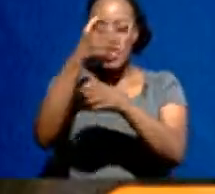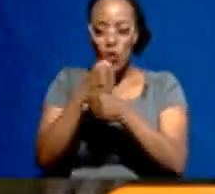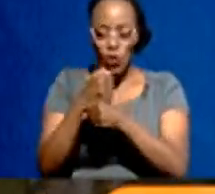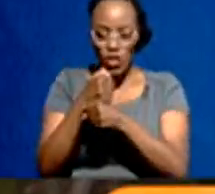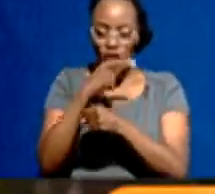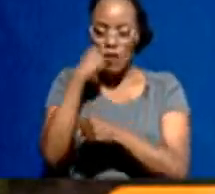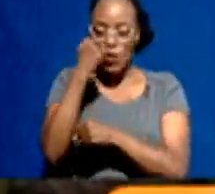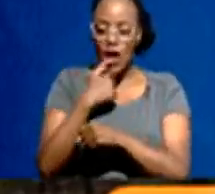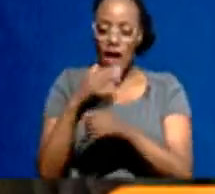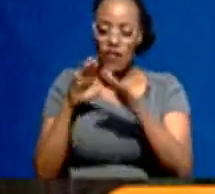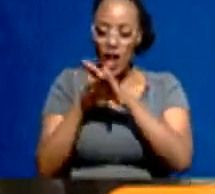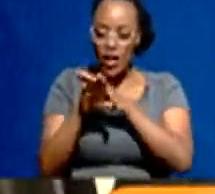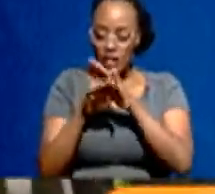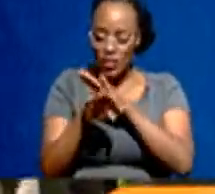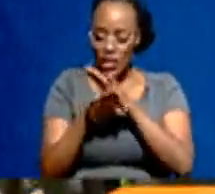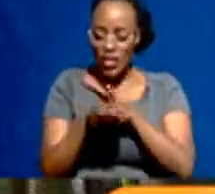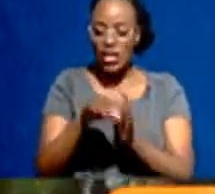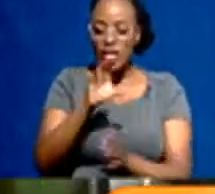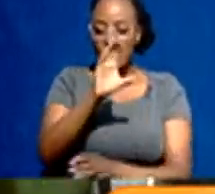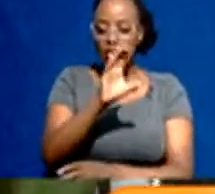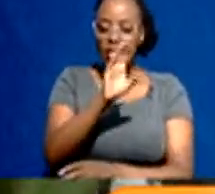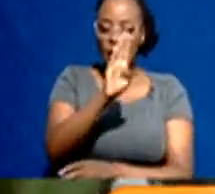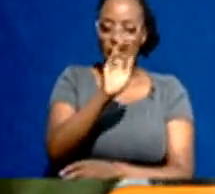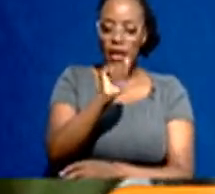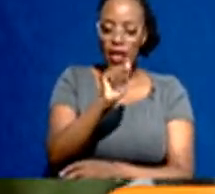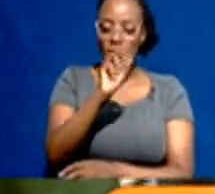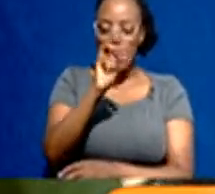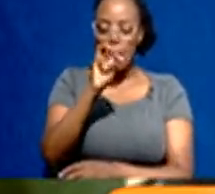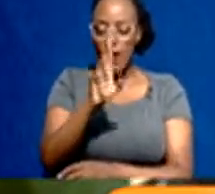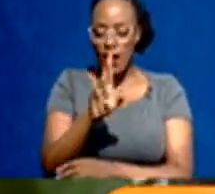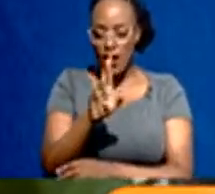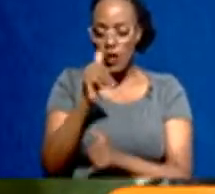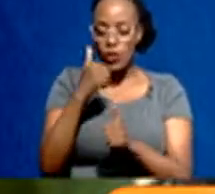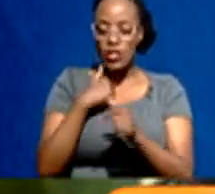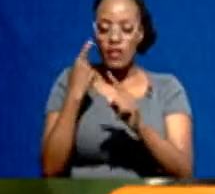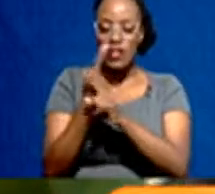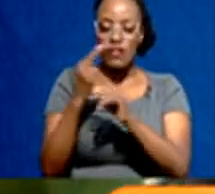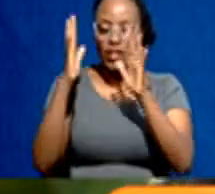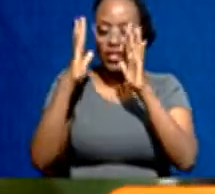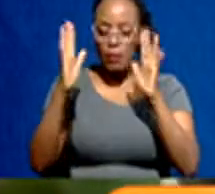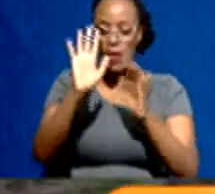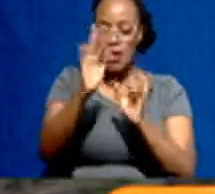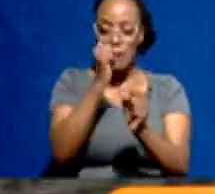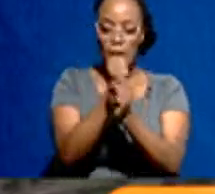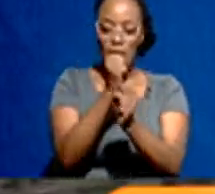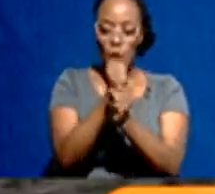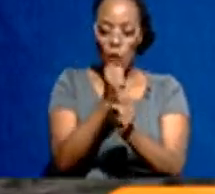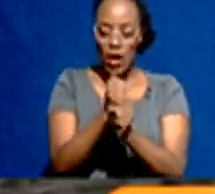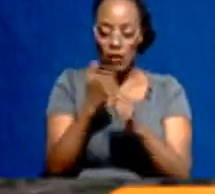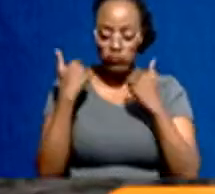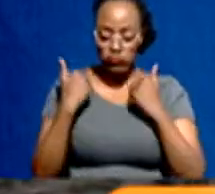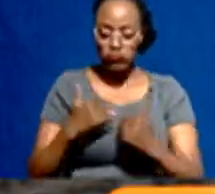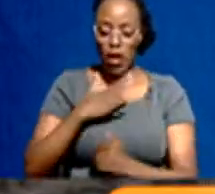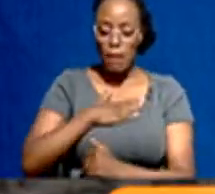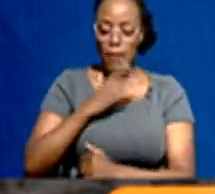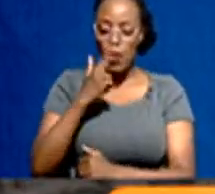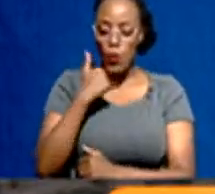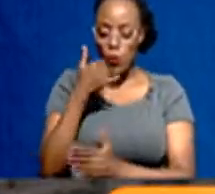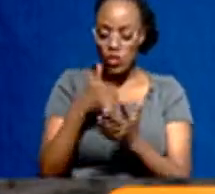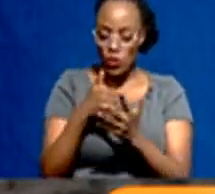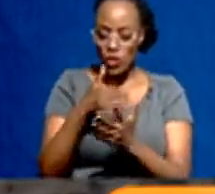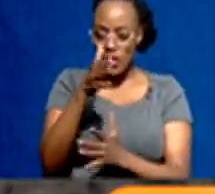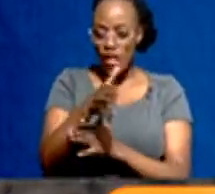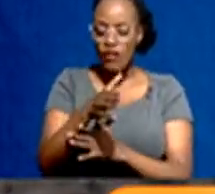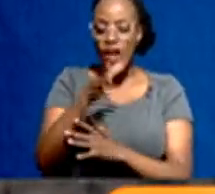who have had access to CBMR have seen a major difference in their work. Mimi ambaye nilikuwa ni mmoja wapo nilipata